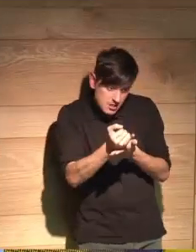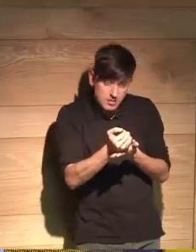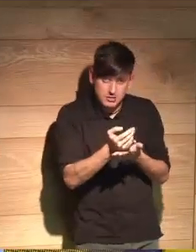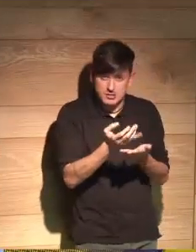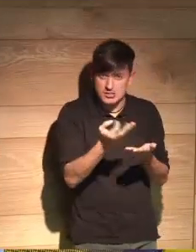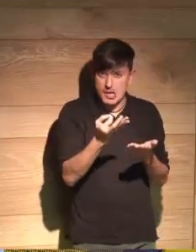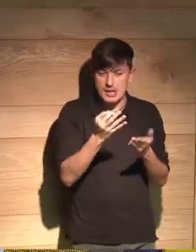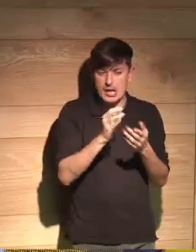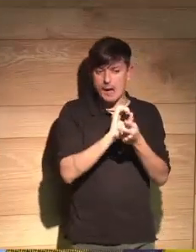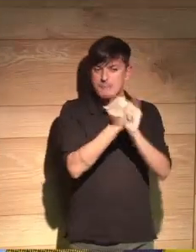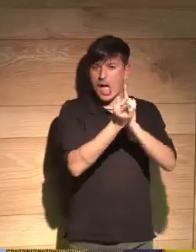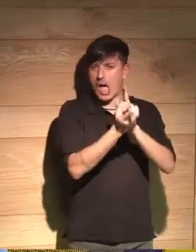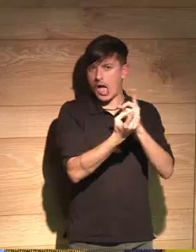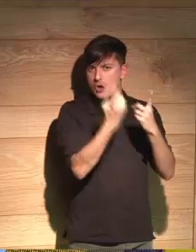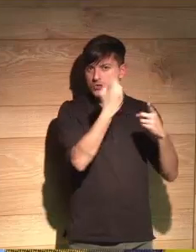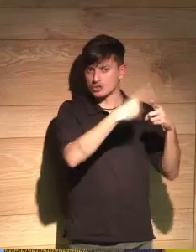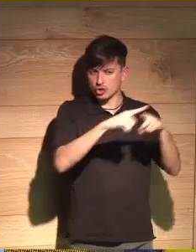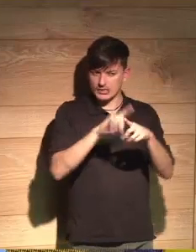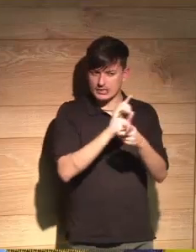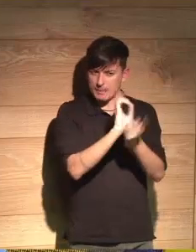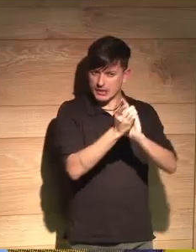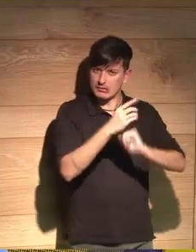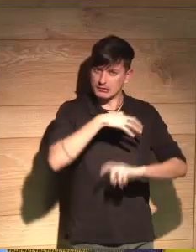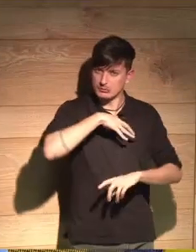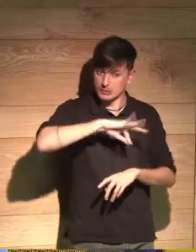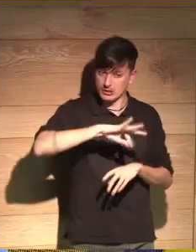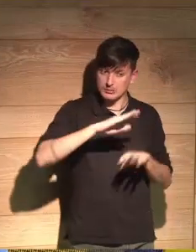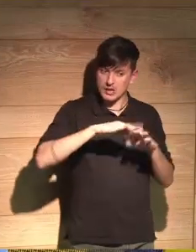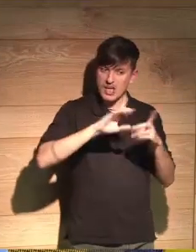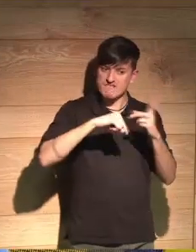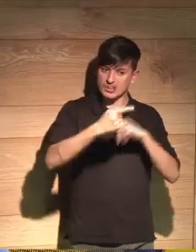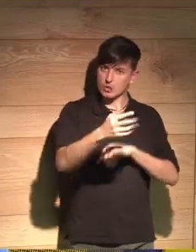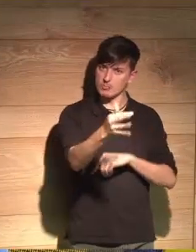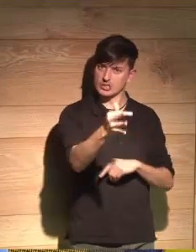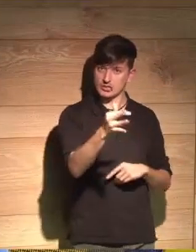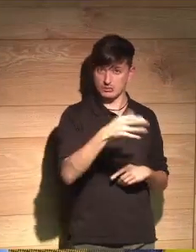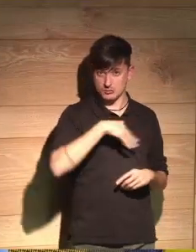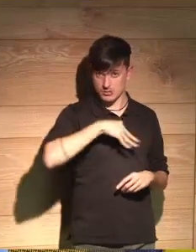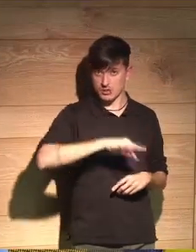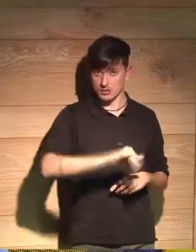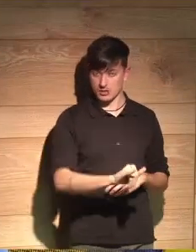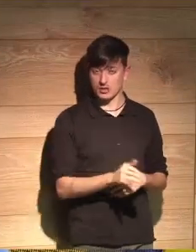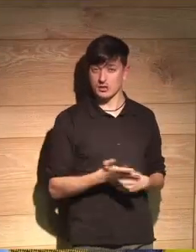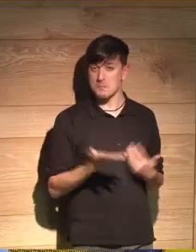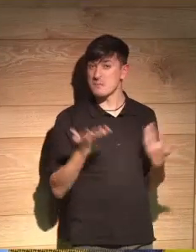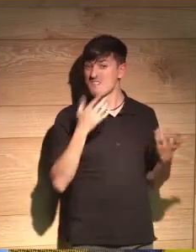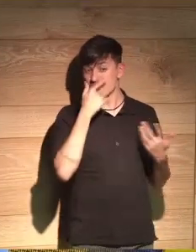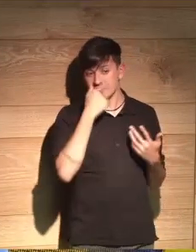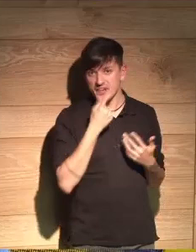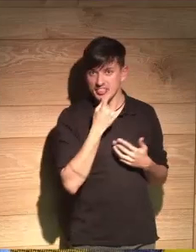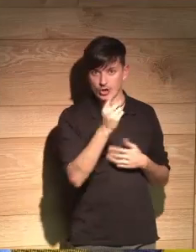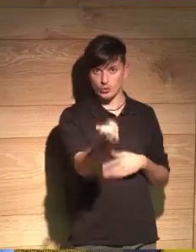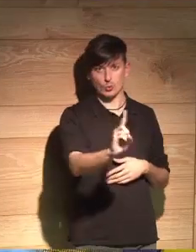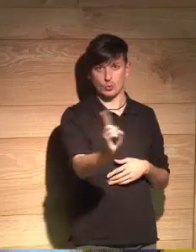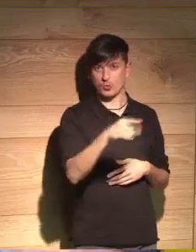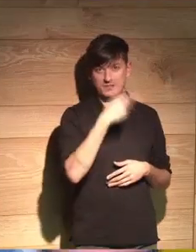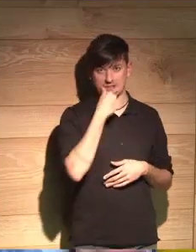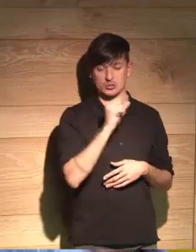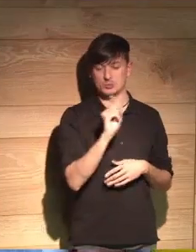We need to change some things that could have a very positive effect. But it won't